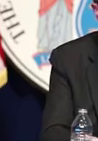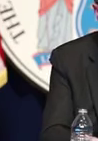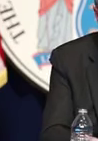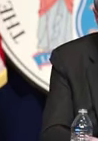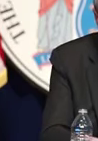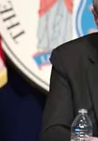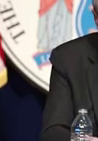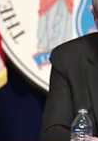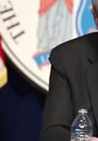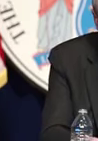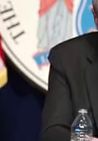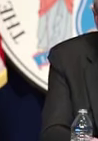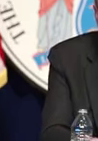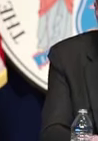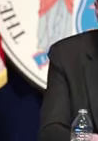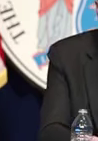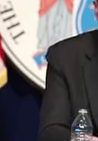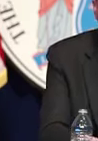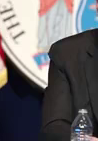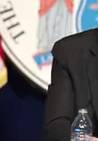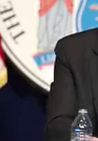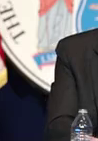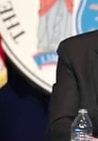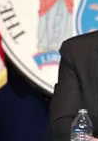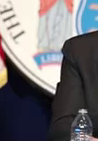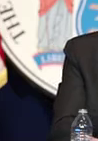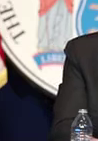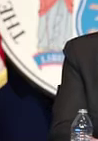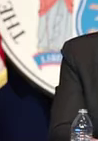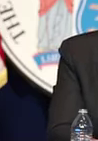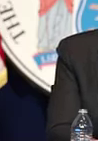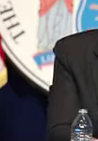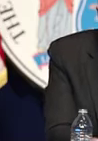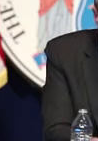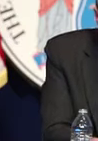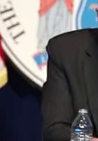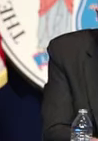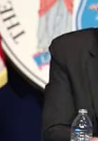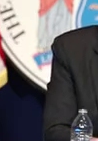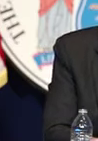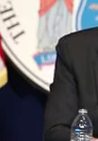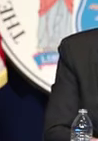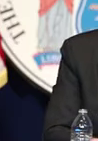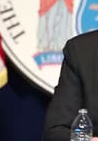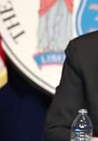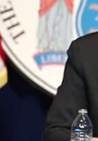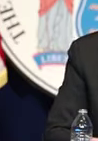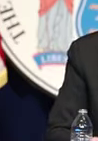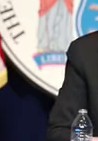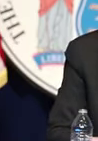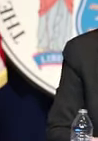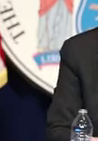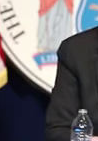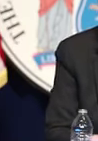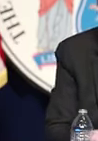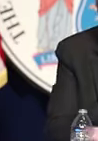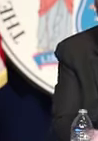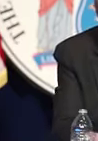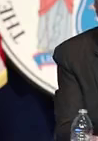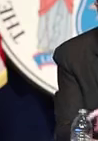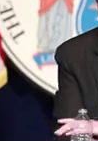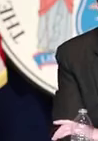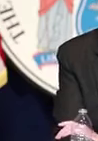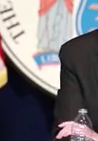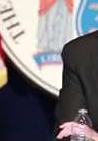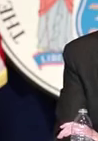now, we have distributed more than 2 million articles of PPE to our healthcare networks and acute care hospitals.